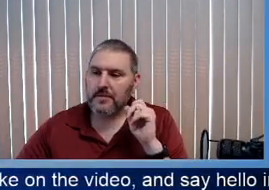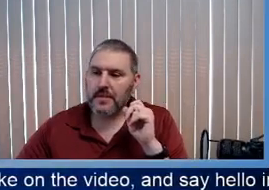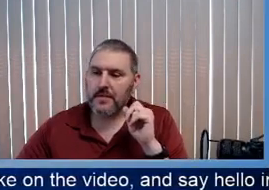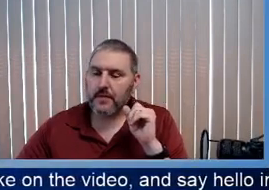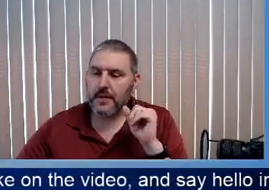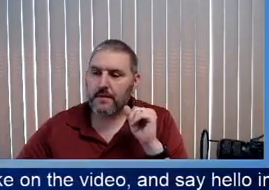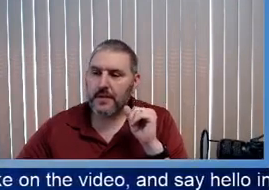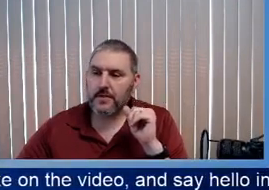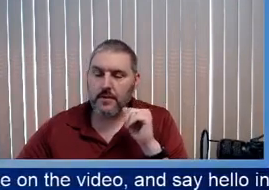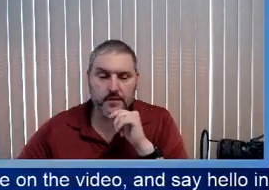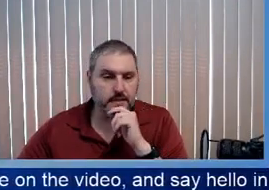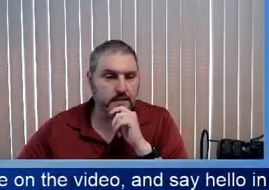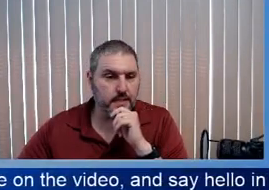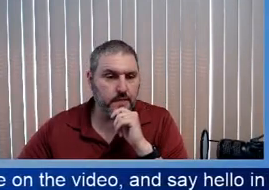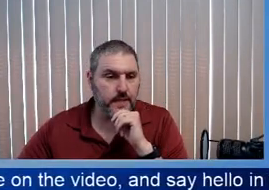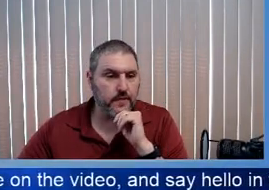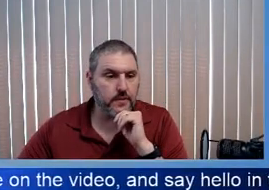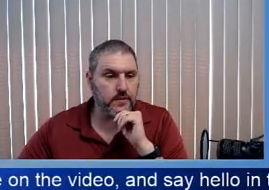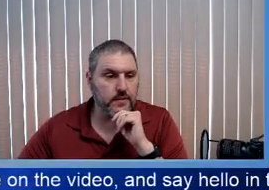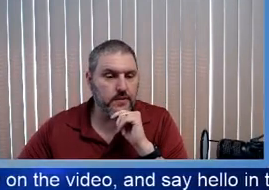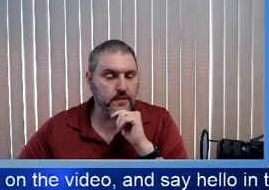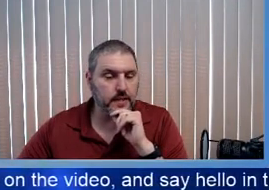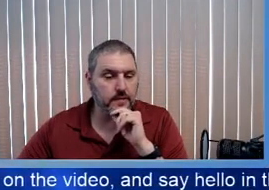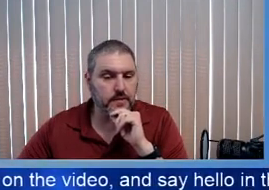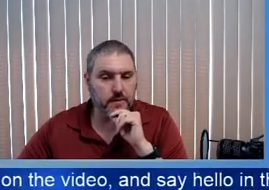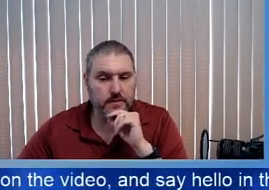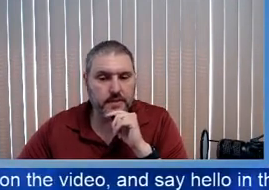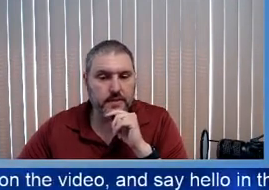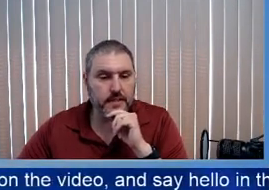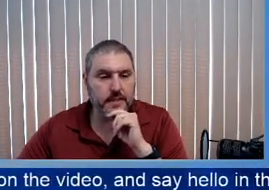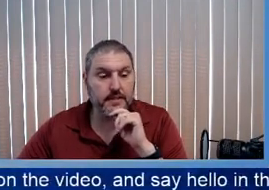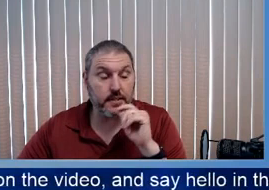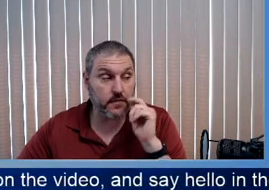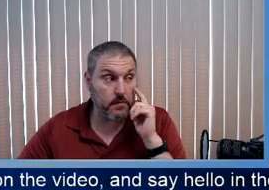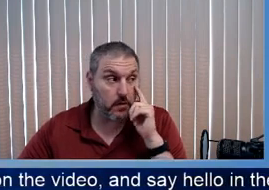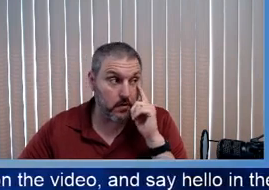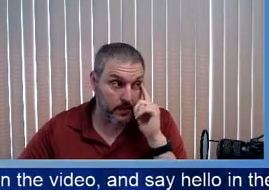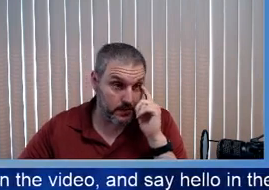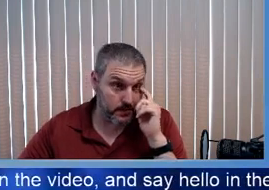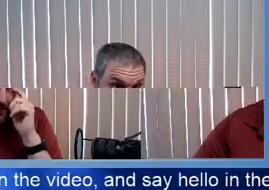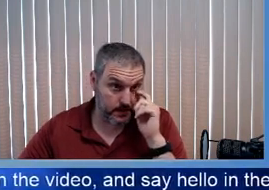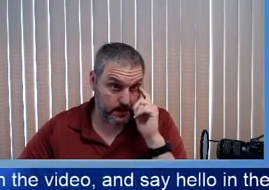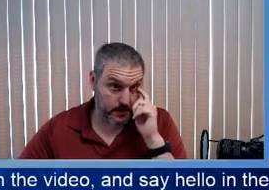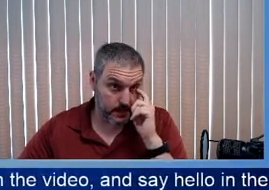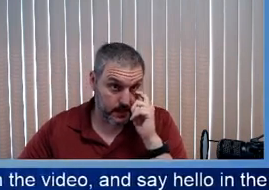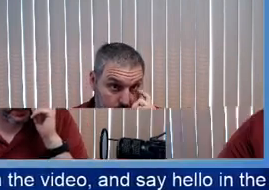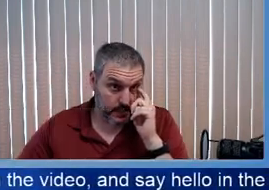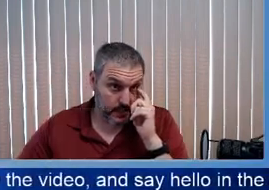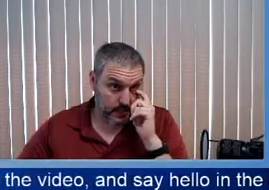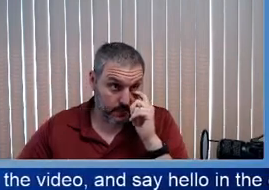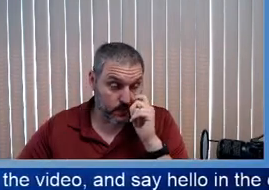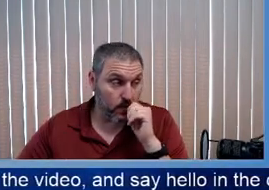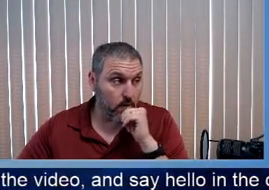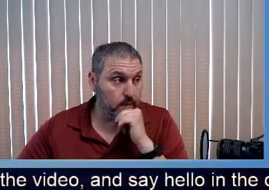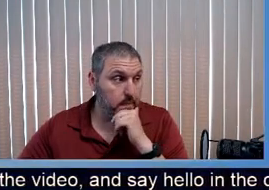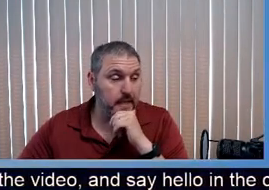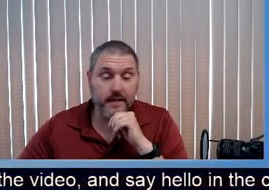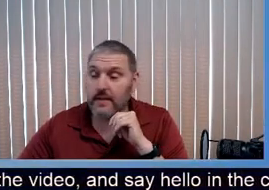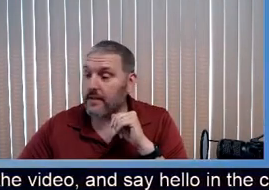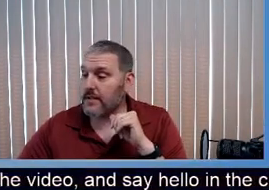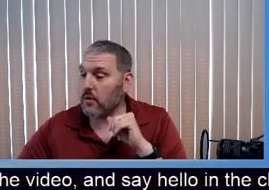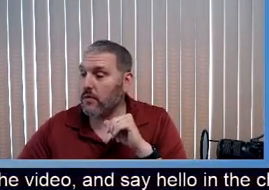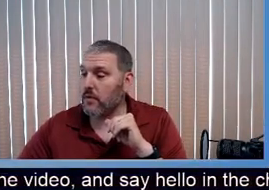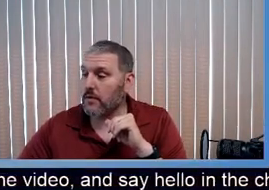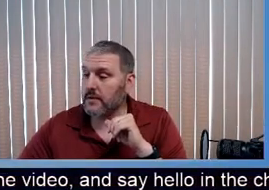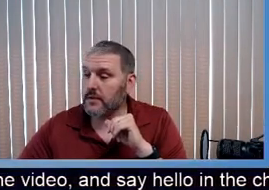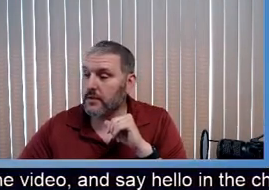The Bible says if we confess our sins, he is faithful and just to forgive us our sins and to cleanse us from all unrighteousness. If you've already repented